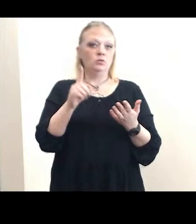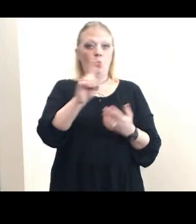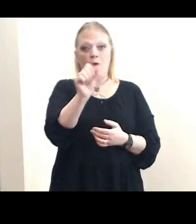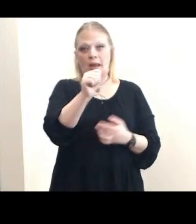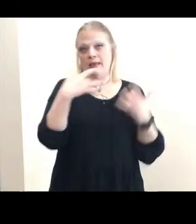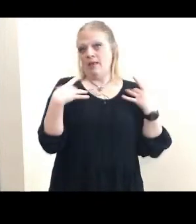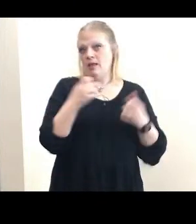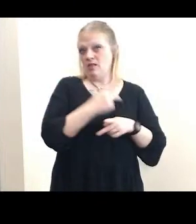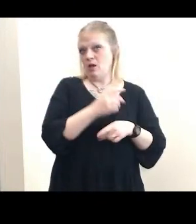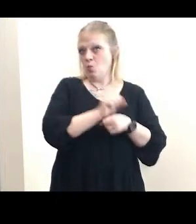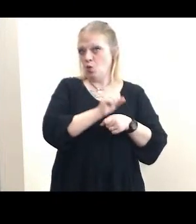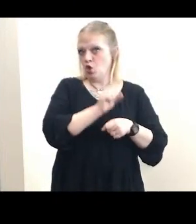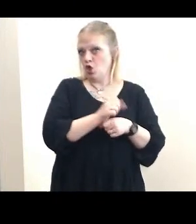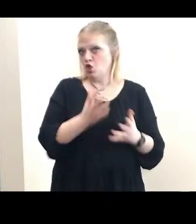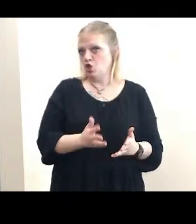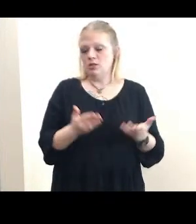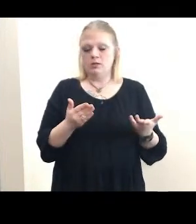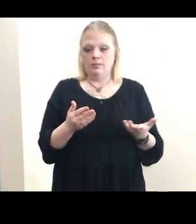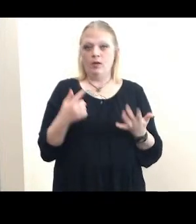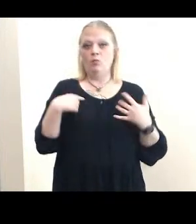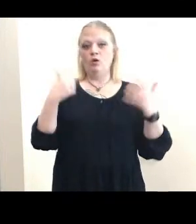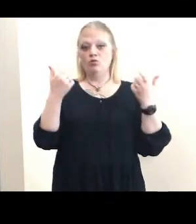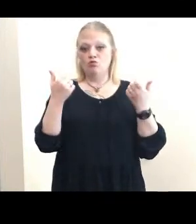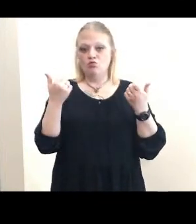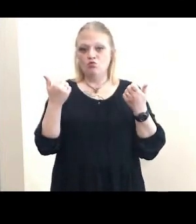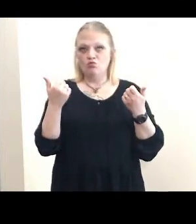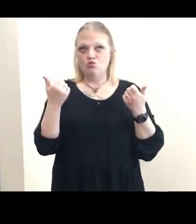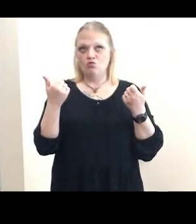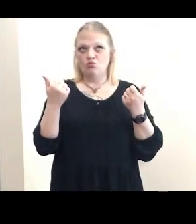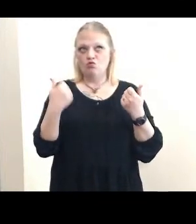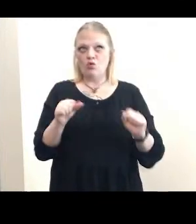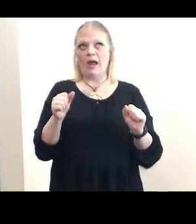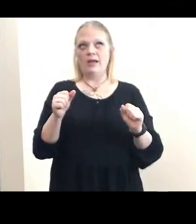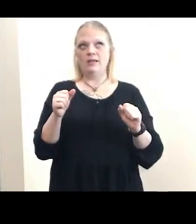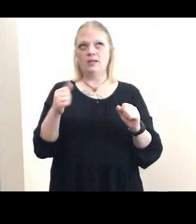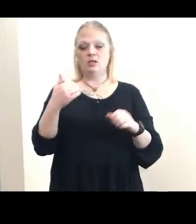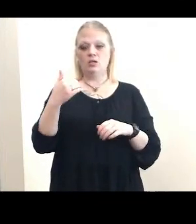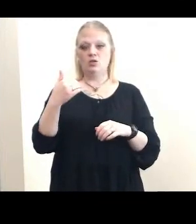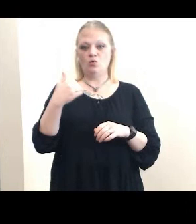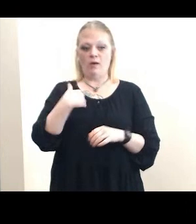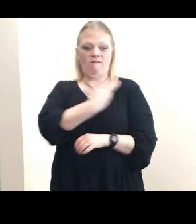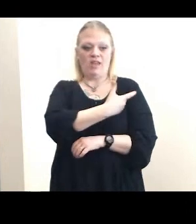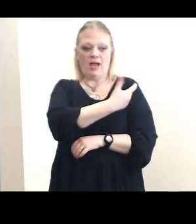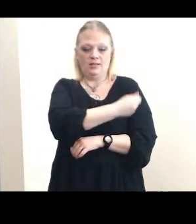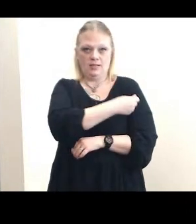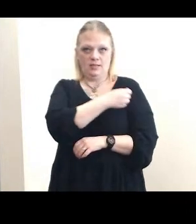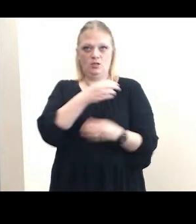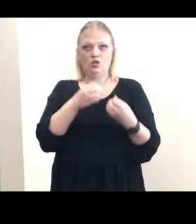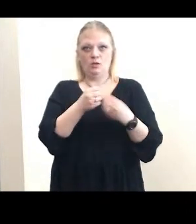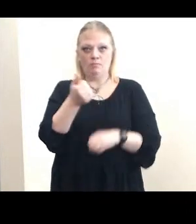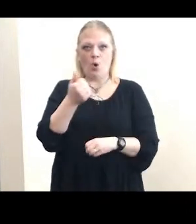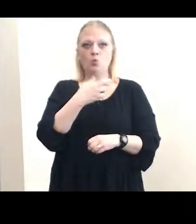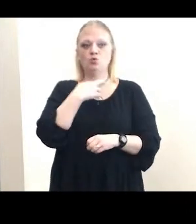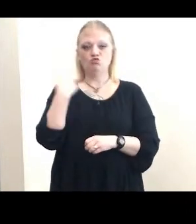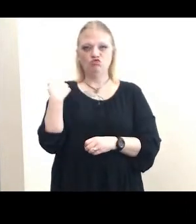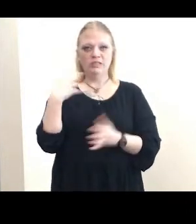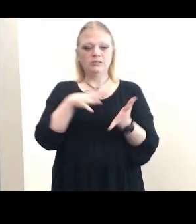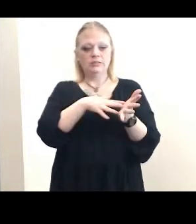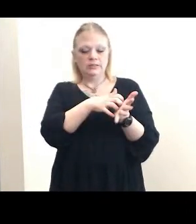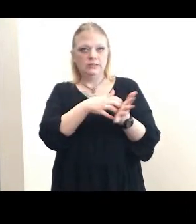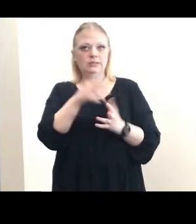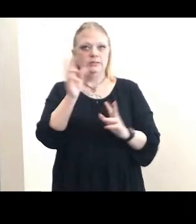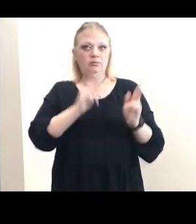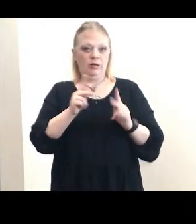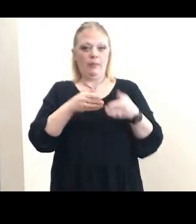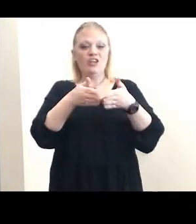healthcare workers. What we're trying to do is get vaccinated the most at-risk people in the general